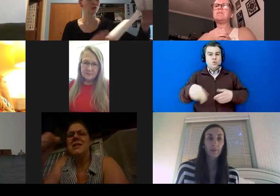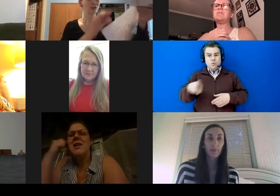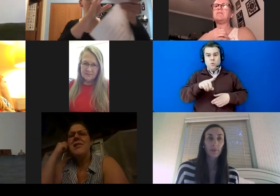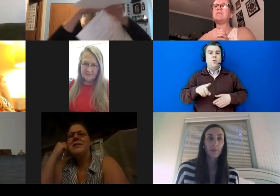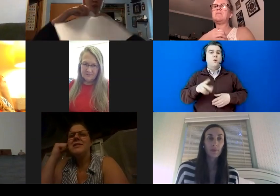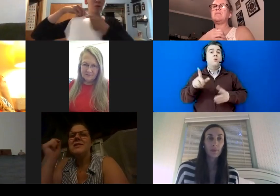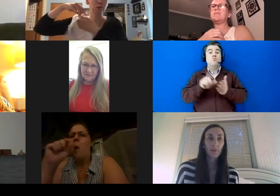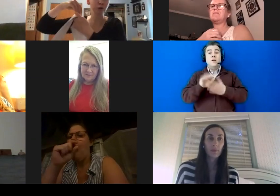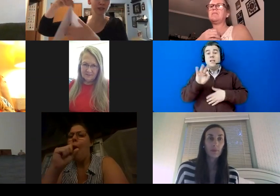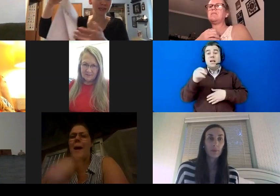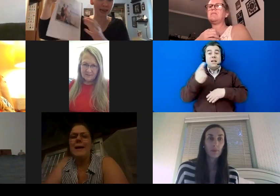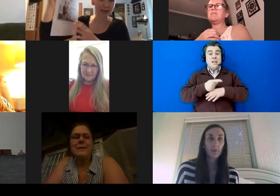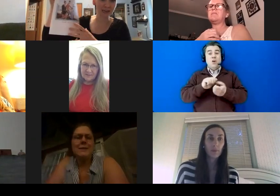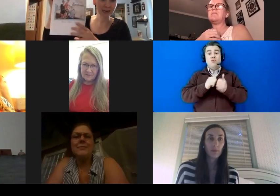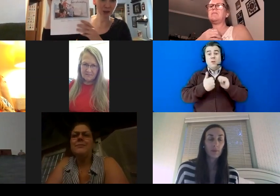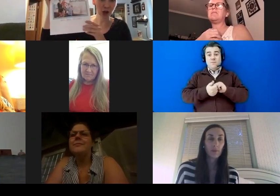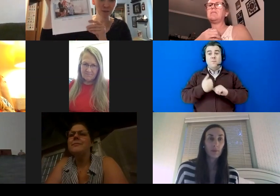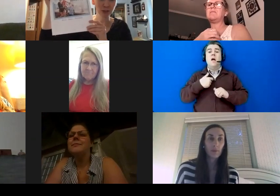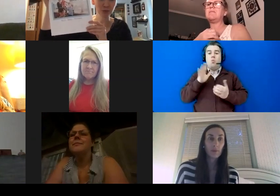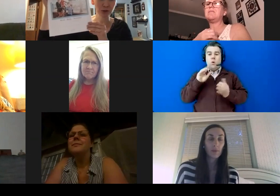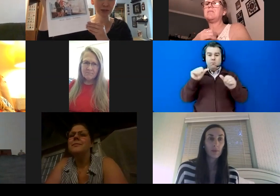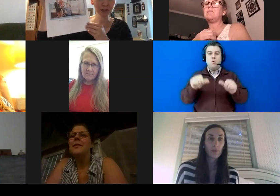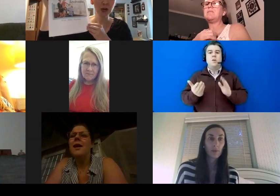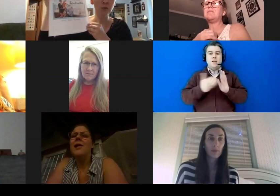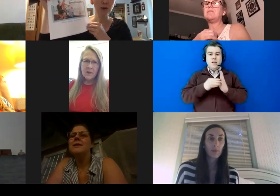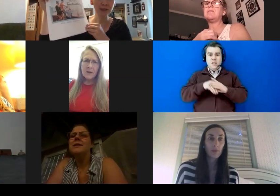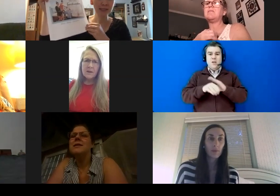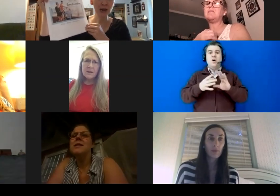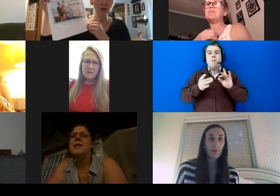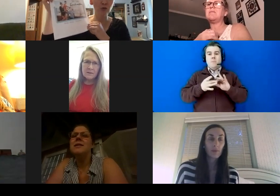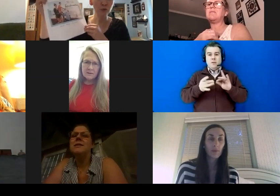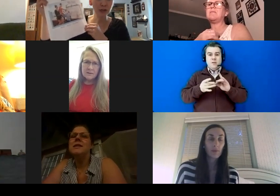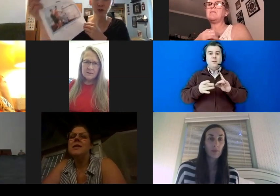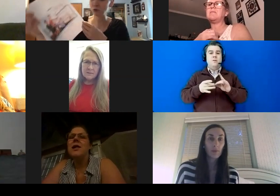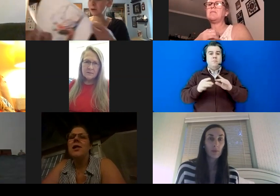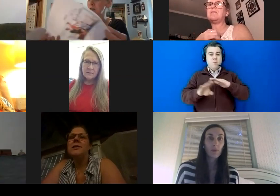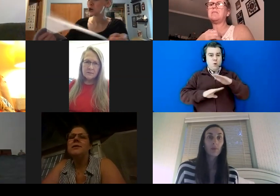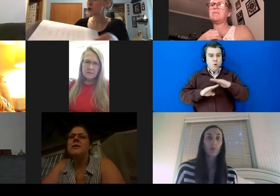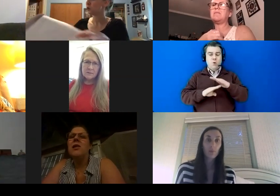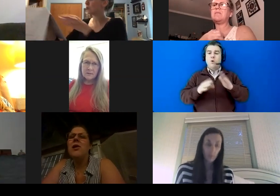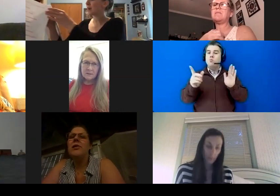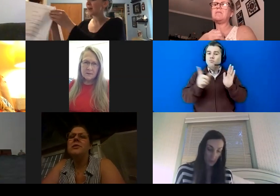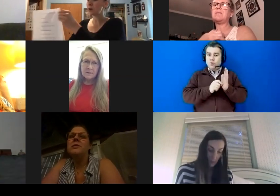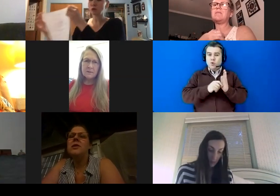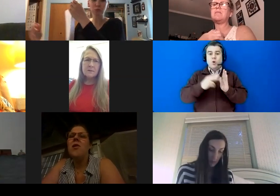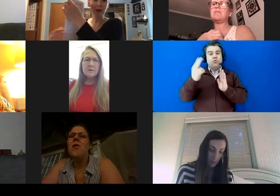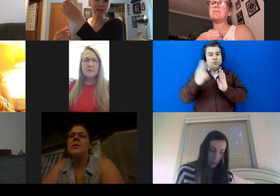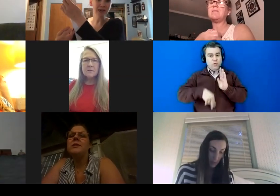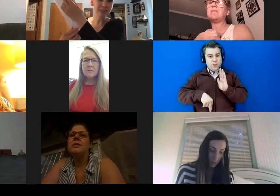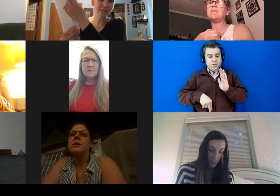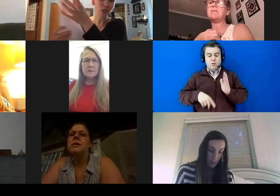90-day transformation. I will post it again in the comments below this. Print this out, read through it, write out